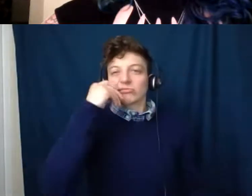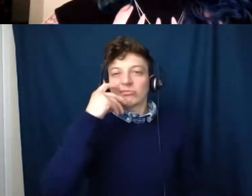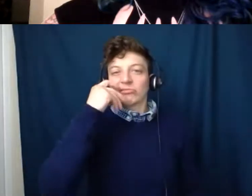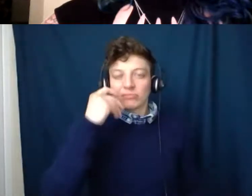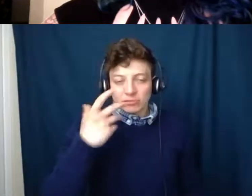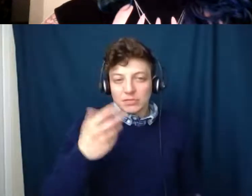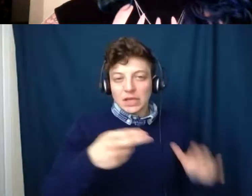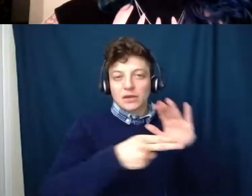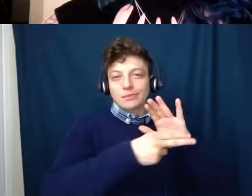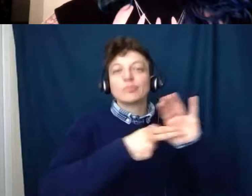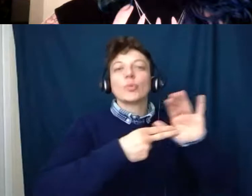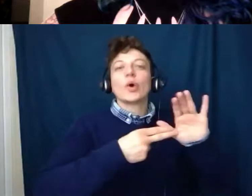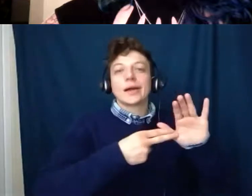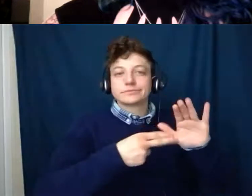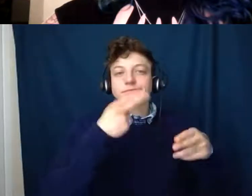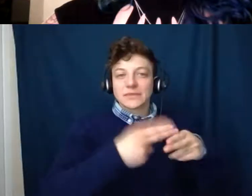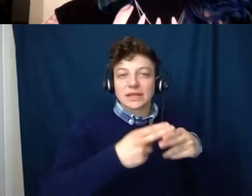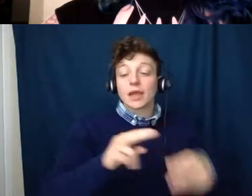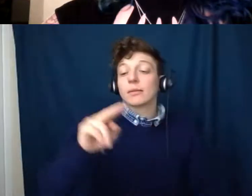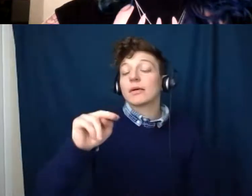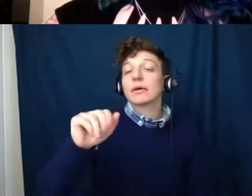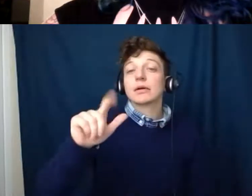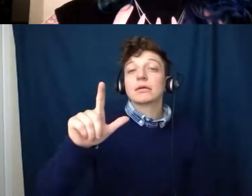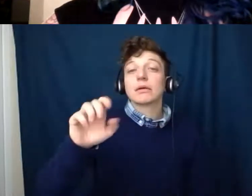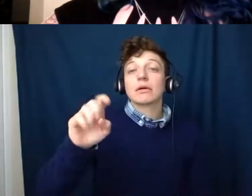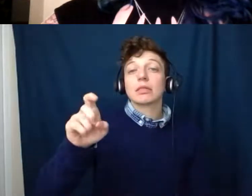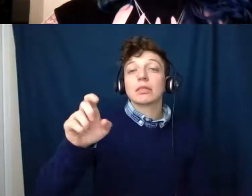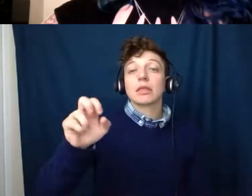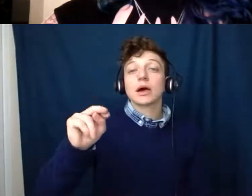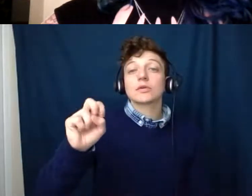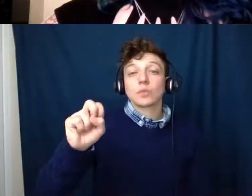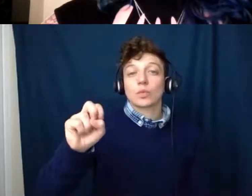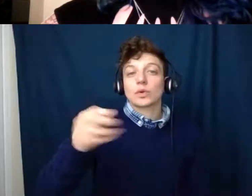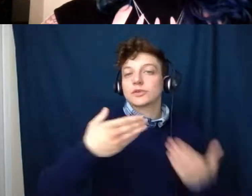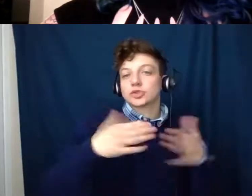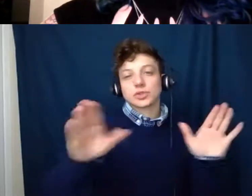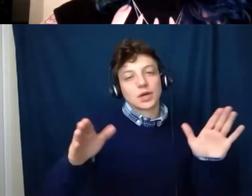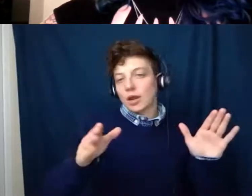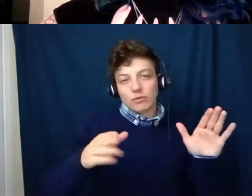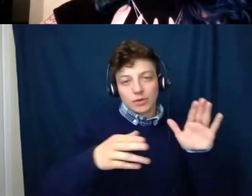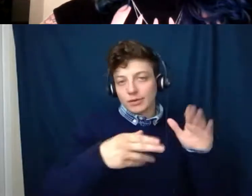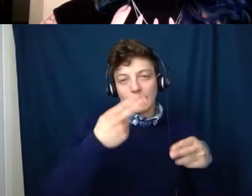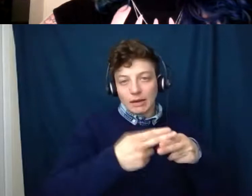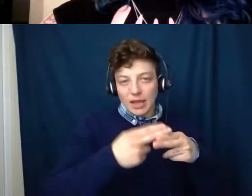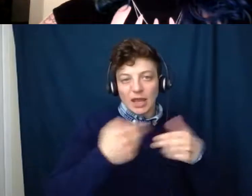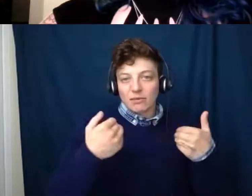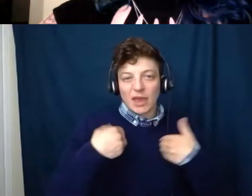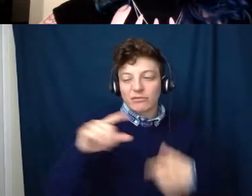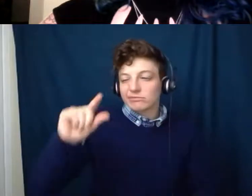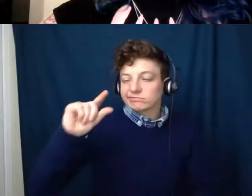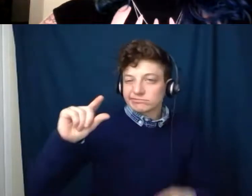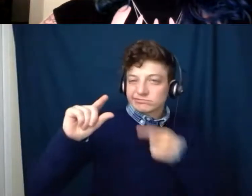Gotcha. Naloxone is the generic name, and that typically comes in like a little vial, and it can be